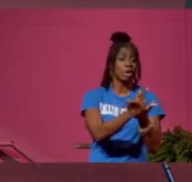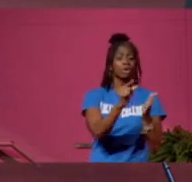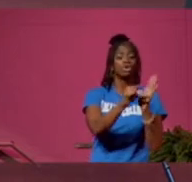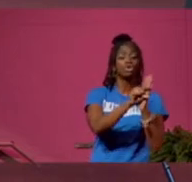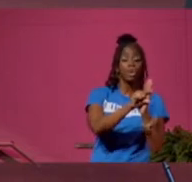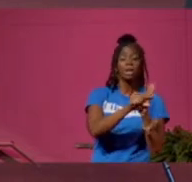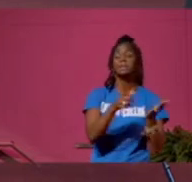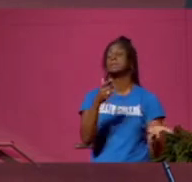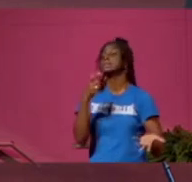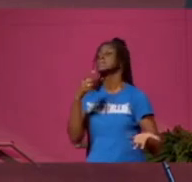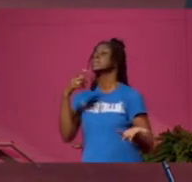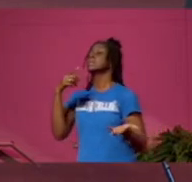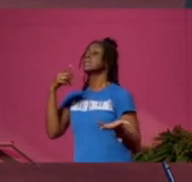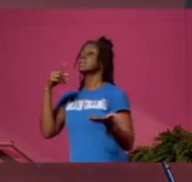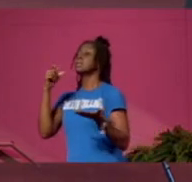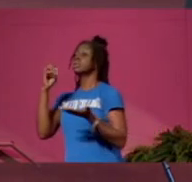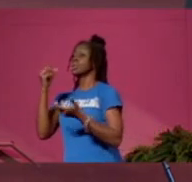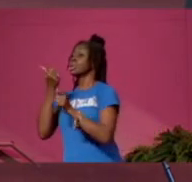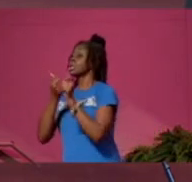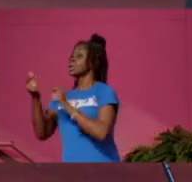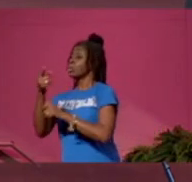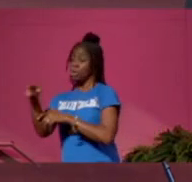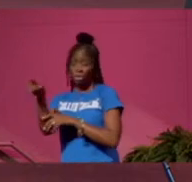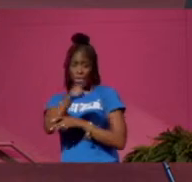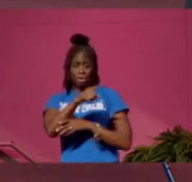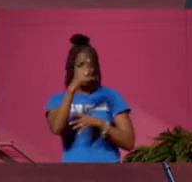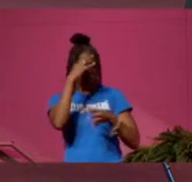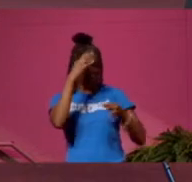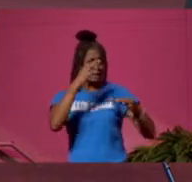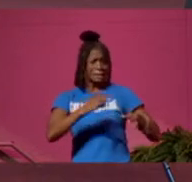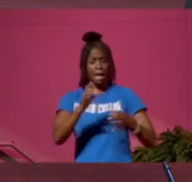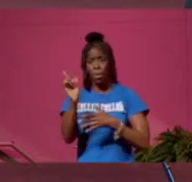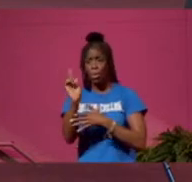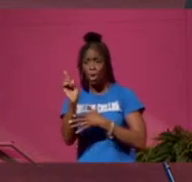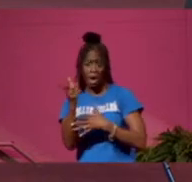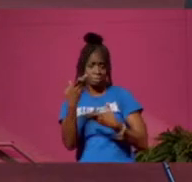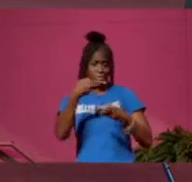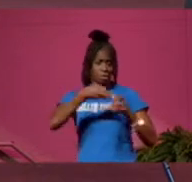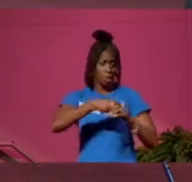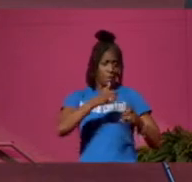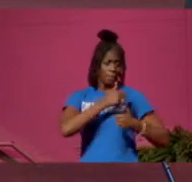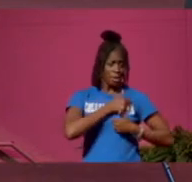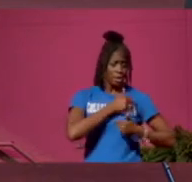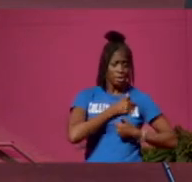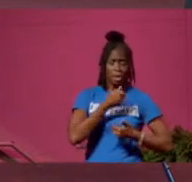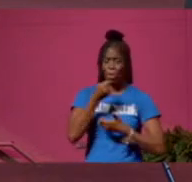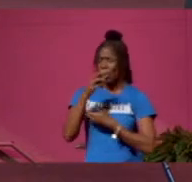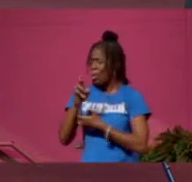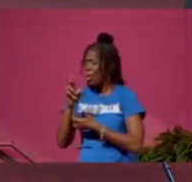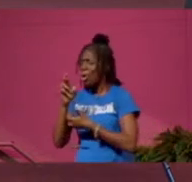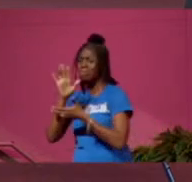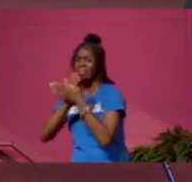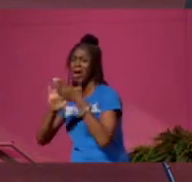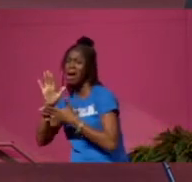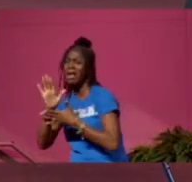to stand out. Somebody else is making a decision to go into the military, and you're wrestling with the fact that in order to serve the